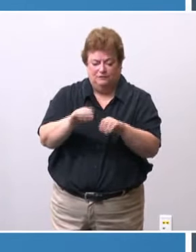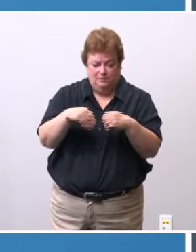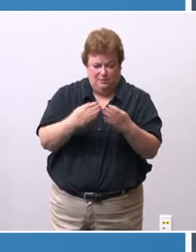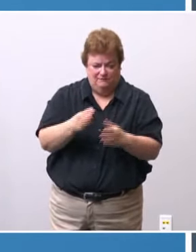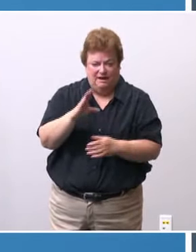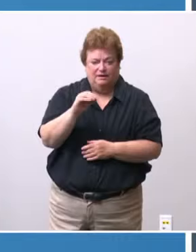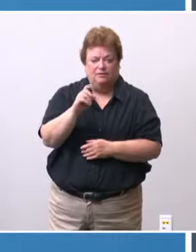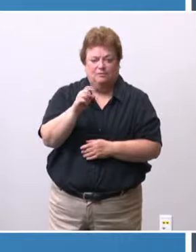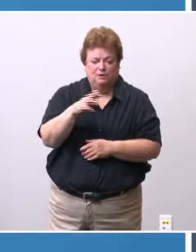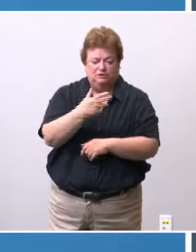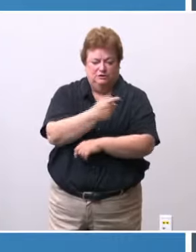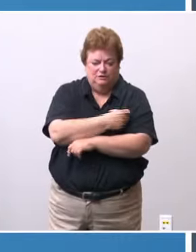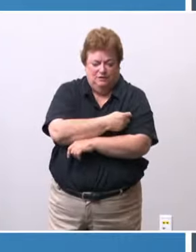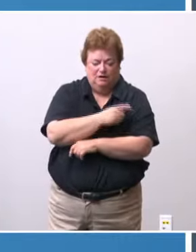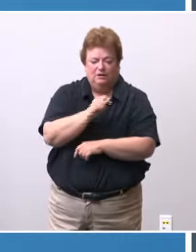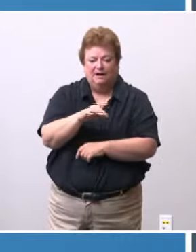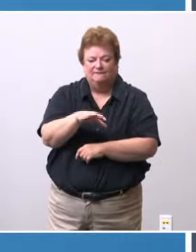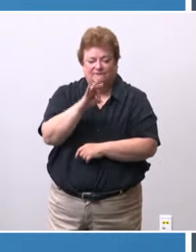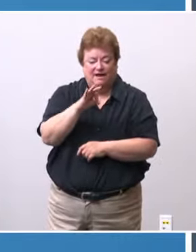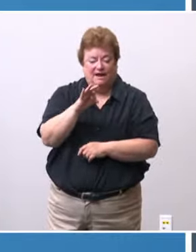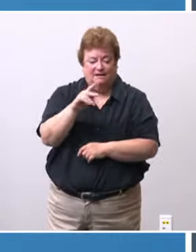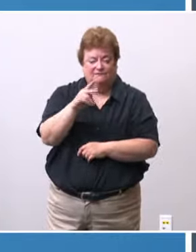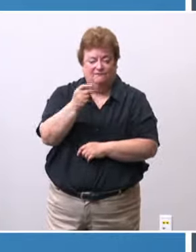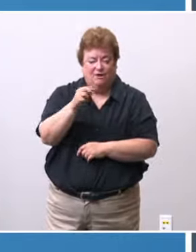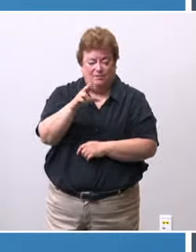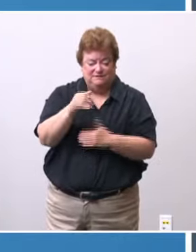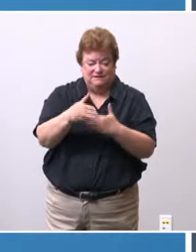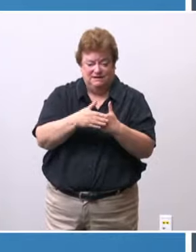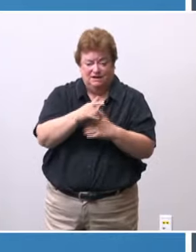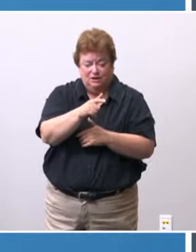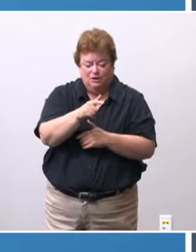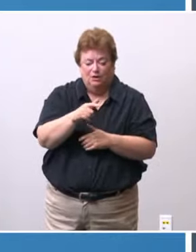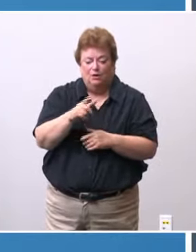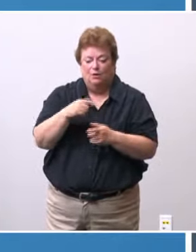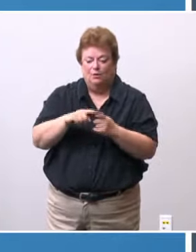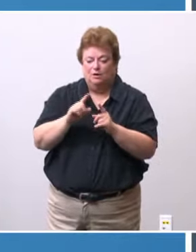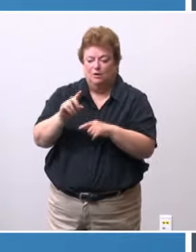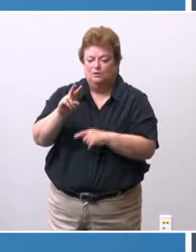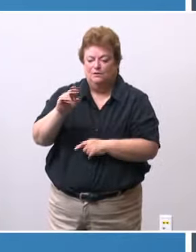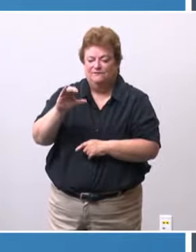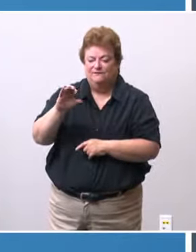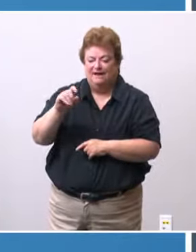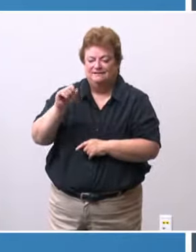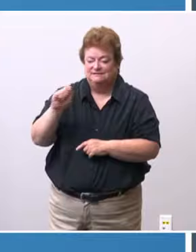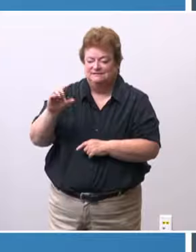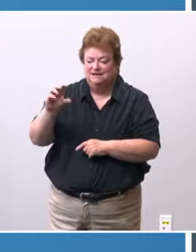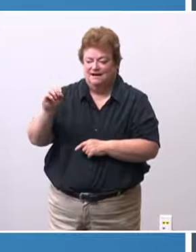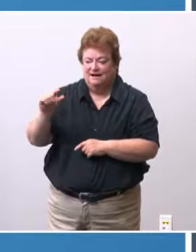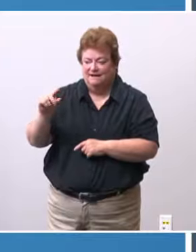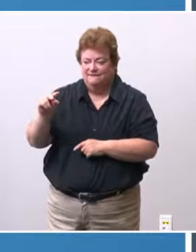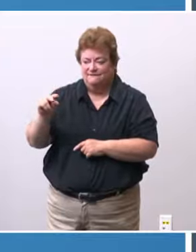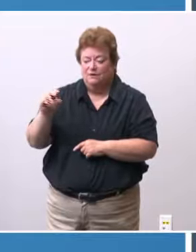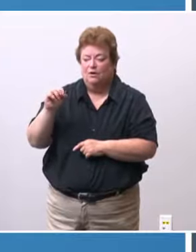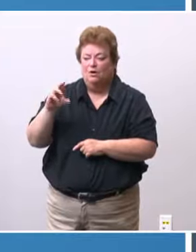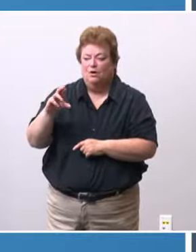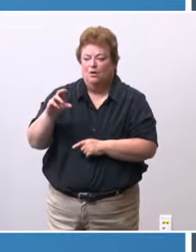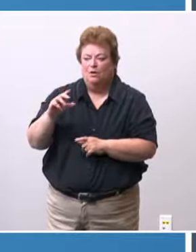booster doses. You can find a pharmacy near you at vaccines.gov or by texting your zip code